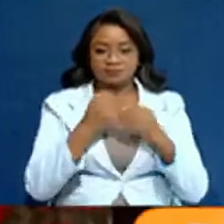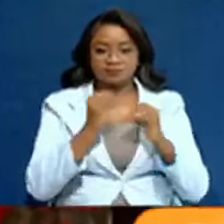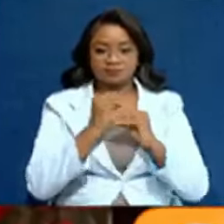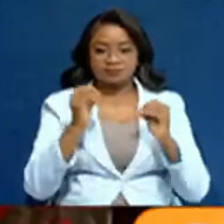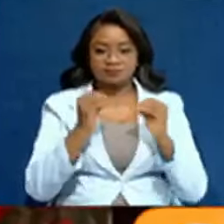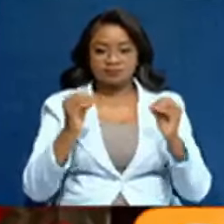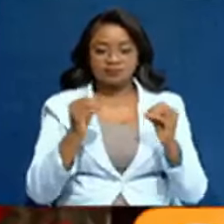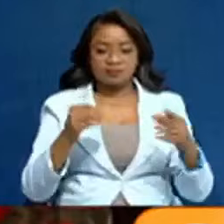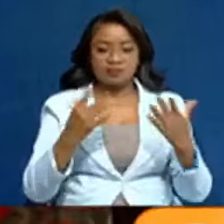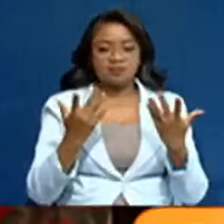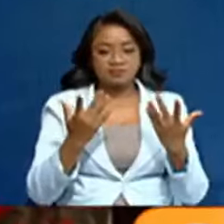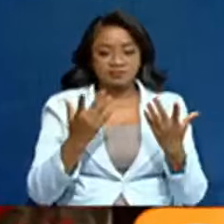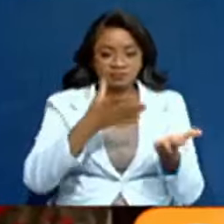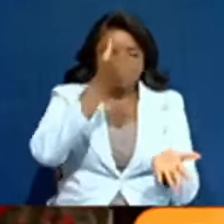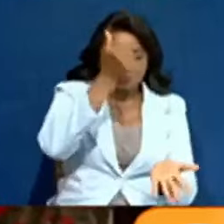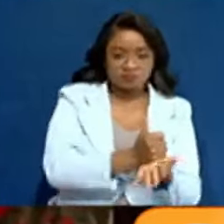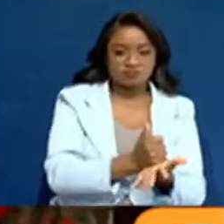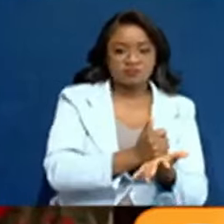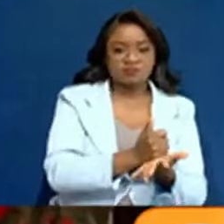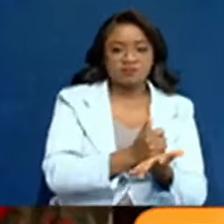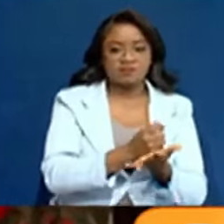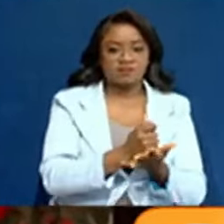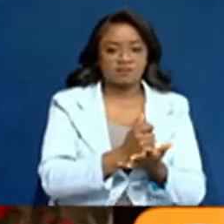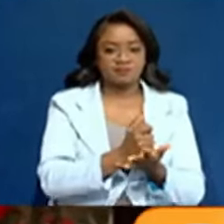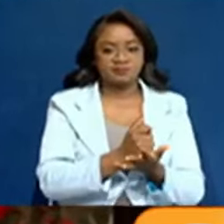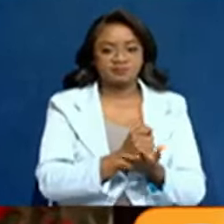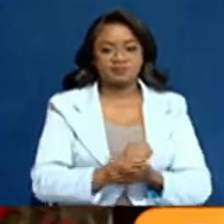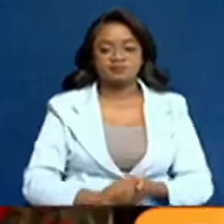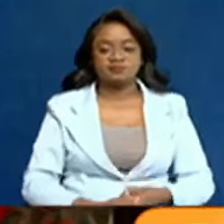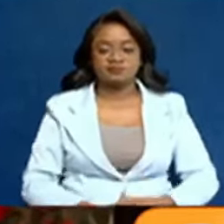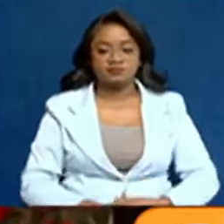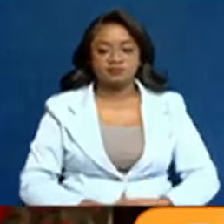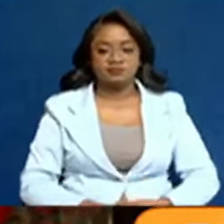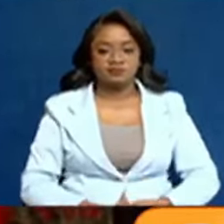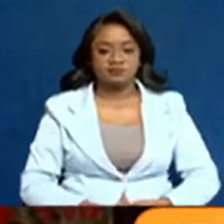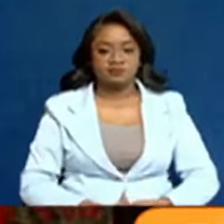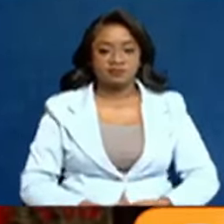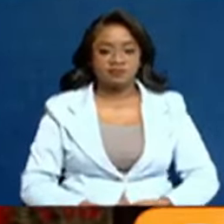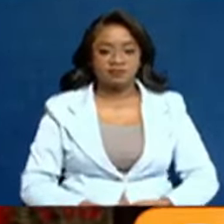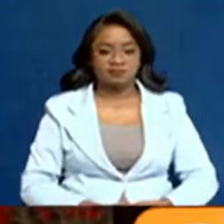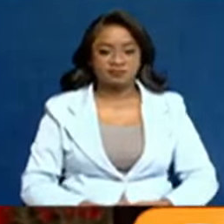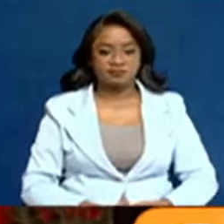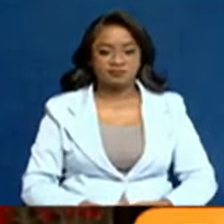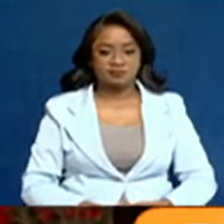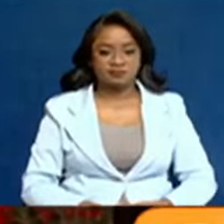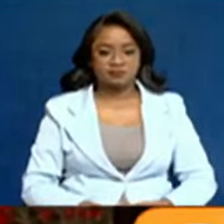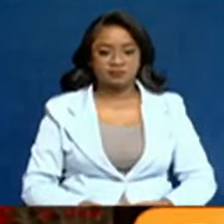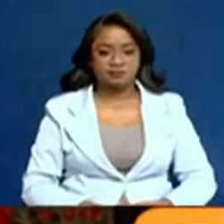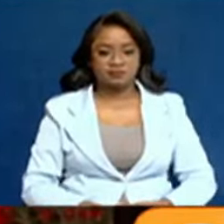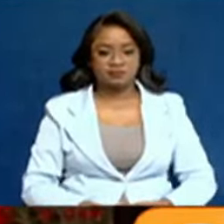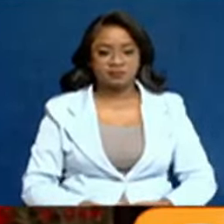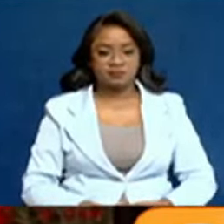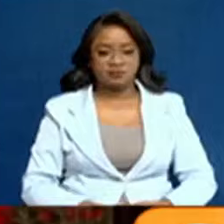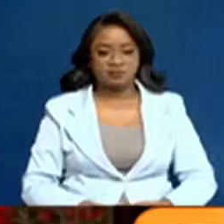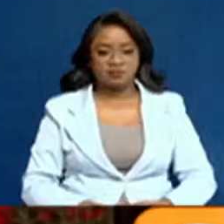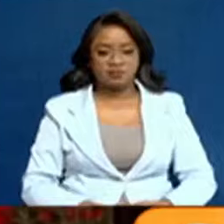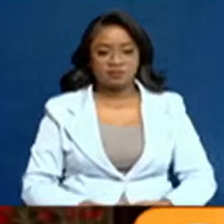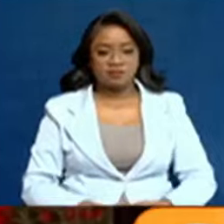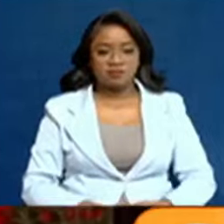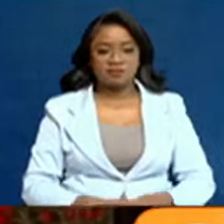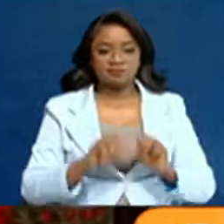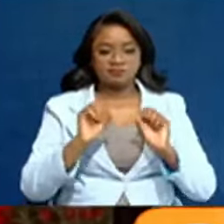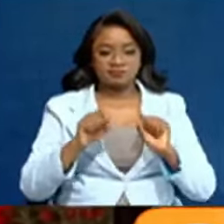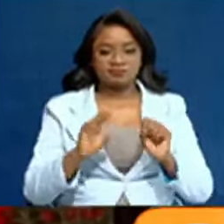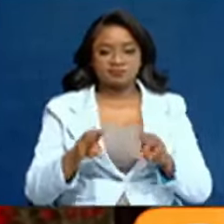physical offices, and it could go a long way if they could be given